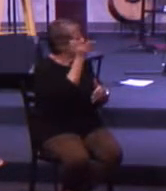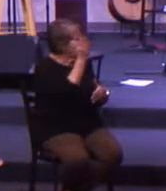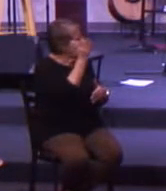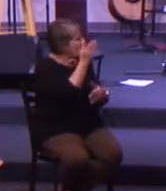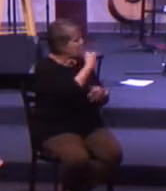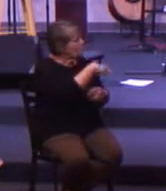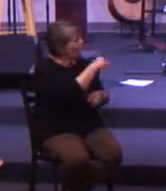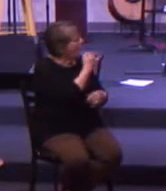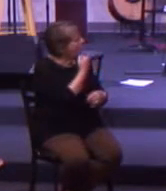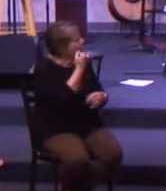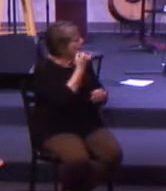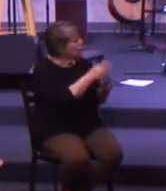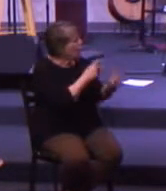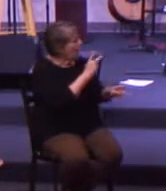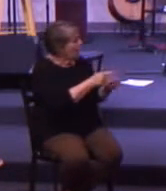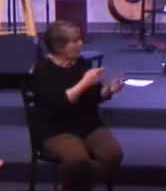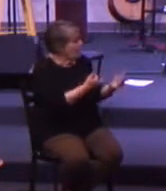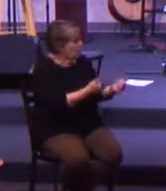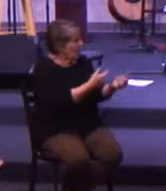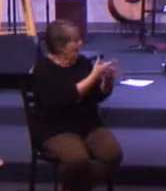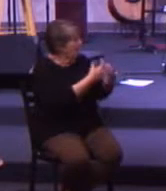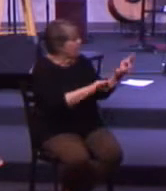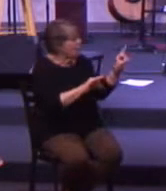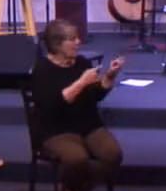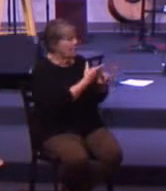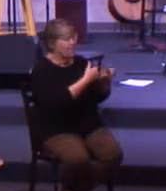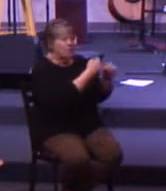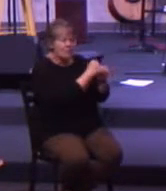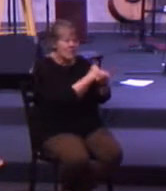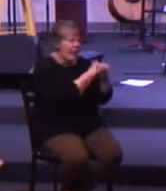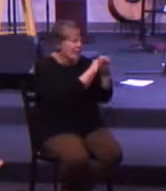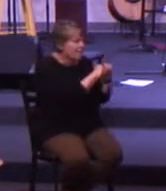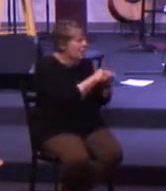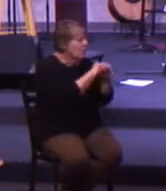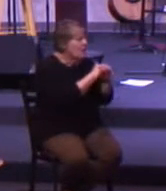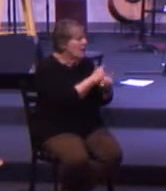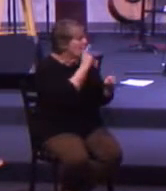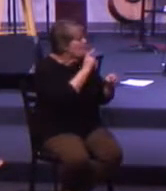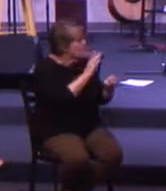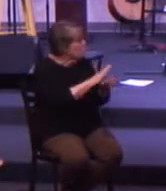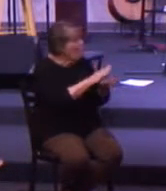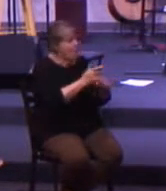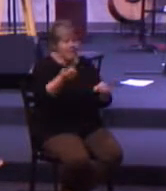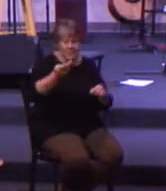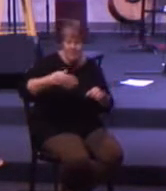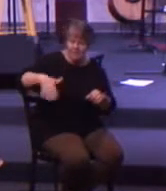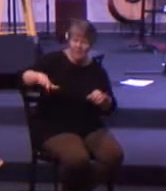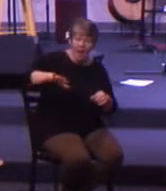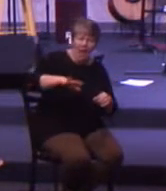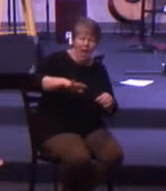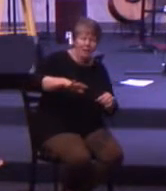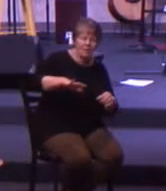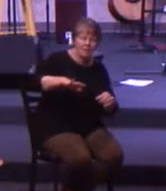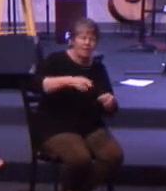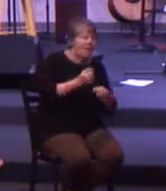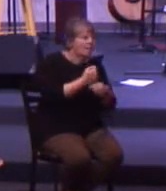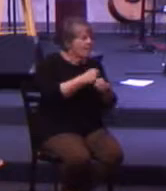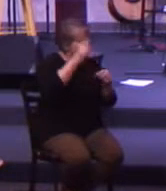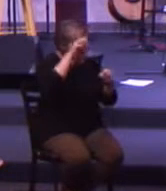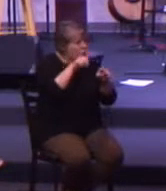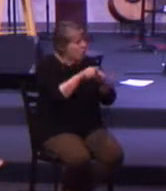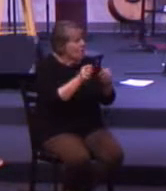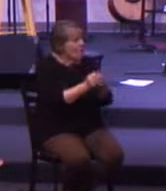from slavery, who have been told they're going to get a promised land, who have made a covenant with God. We're going to get to all that later. And now we're going to go into the promised land.